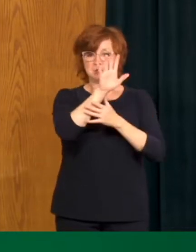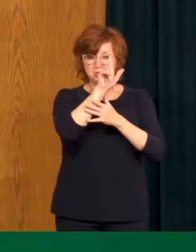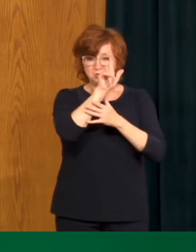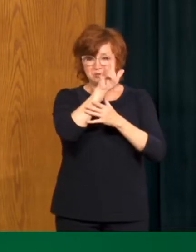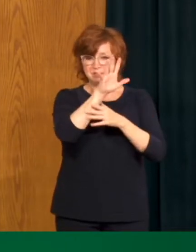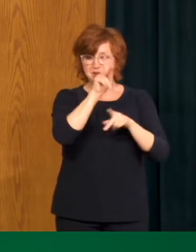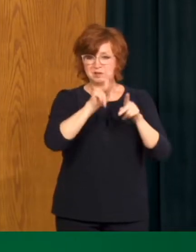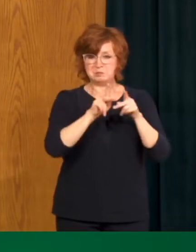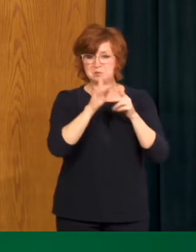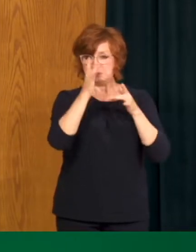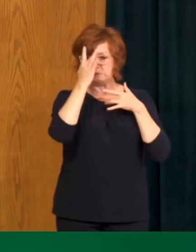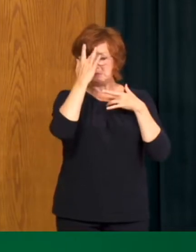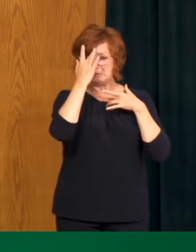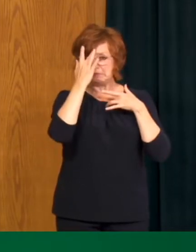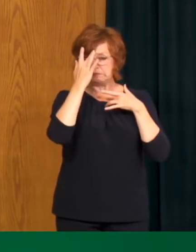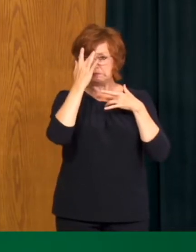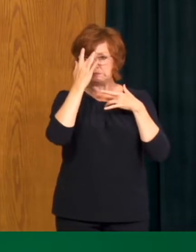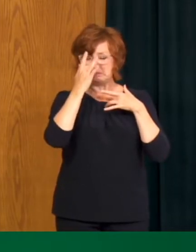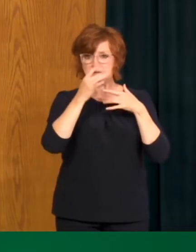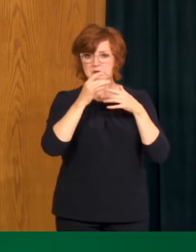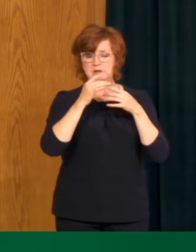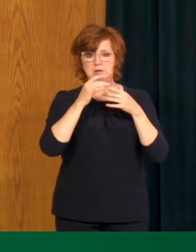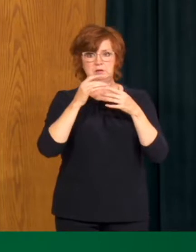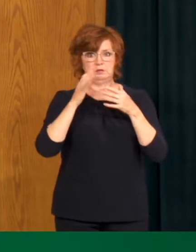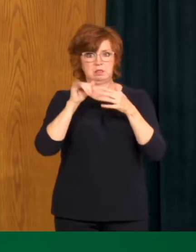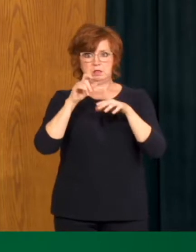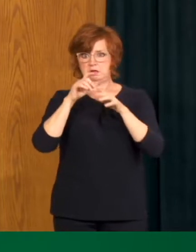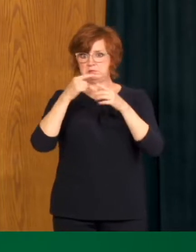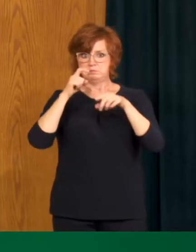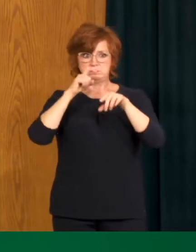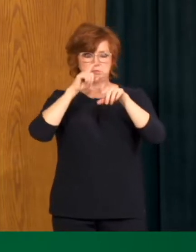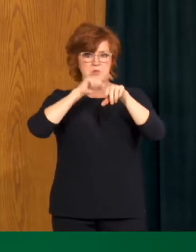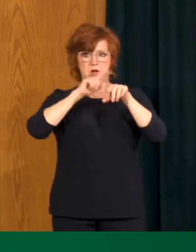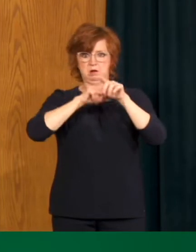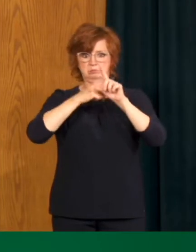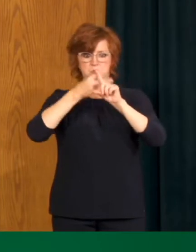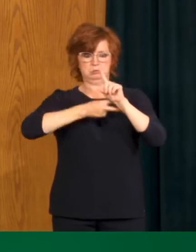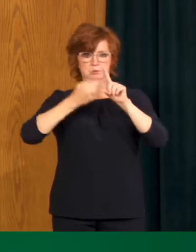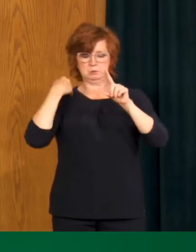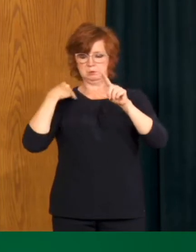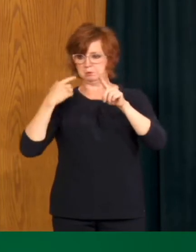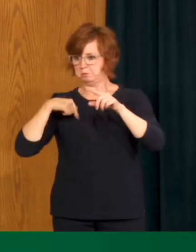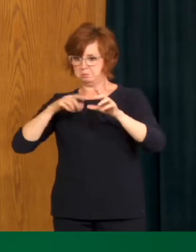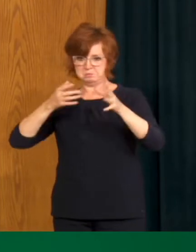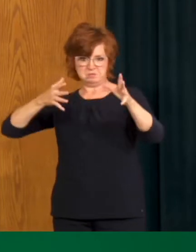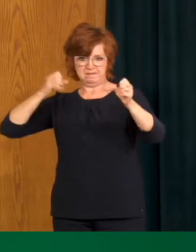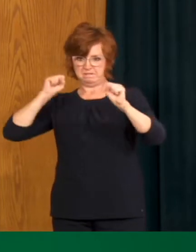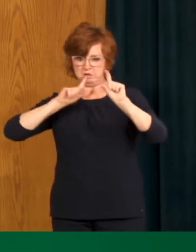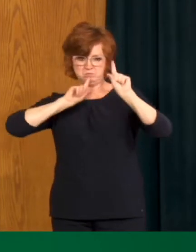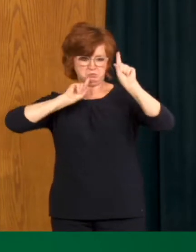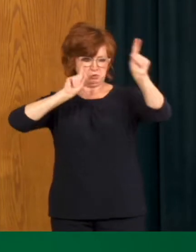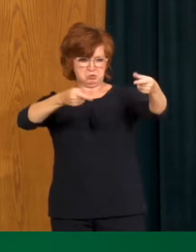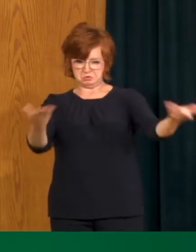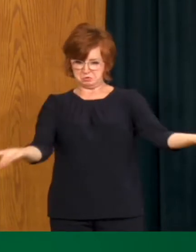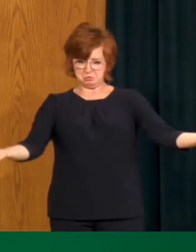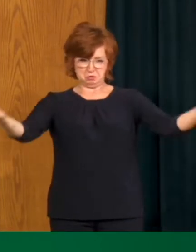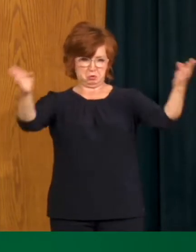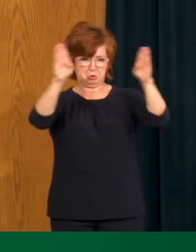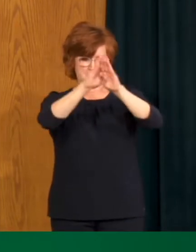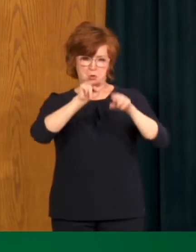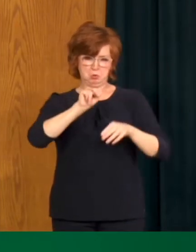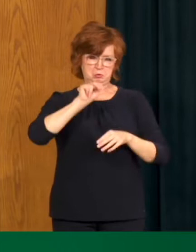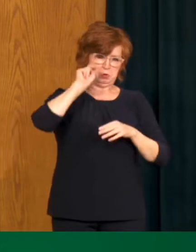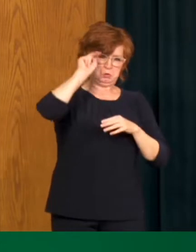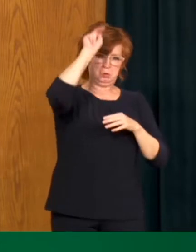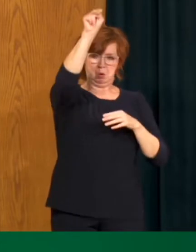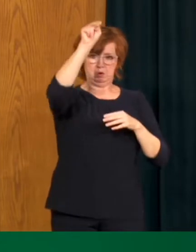Why not apply the same rules or even have checkpoints, restrictions, things like that, or are those in place? So I think you might get